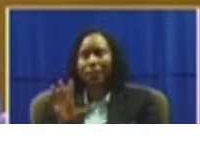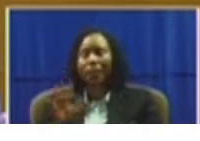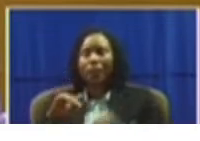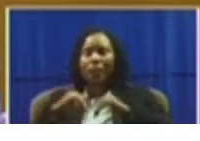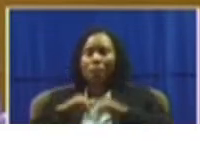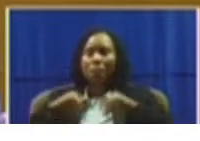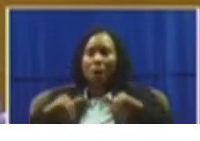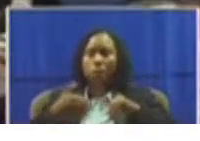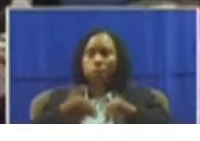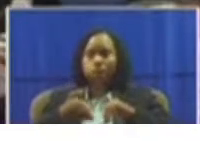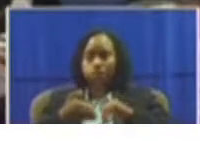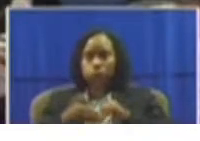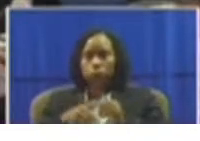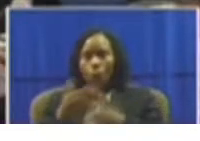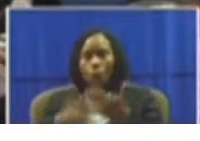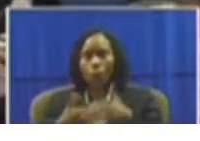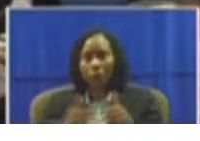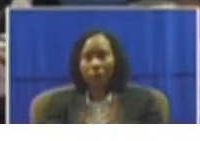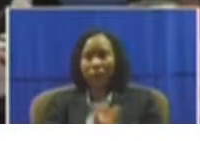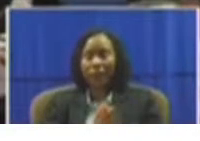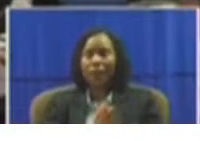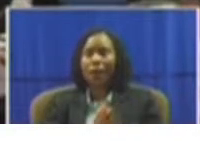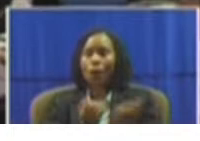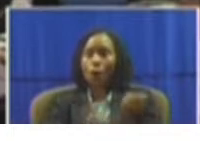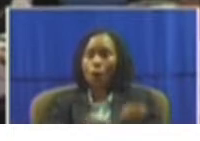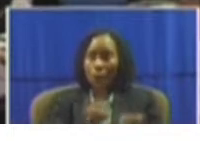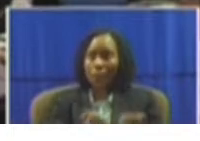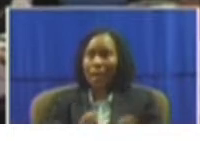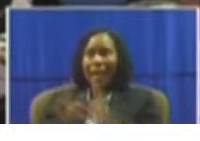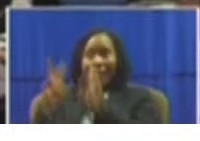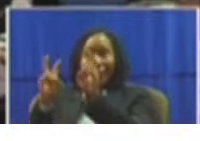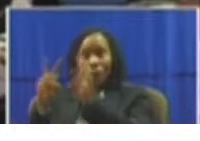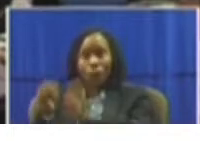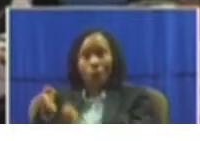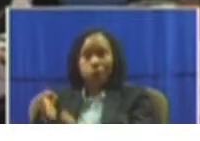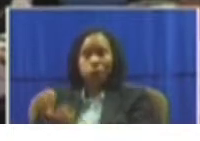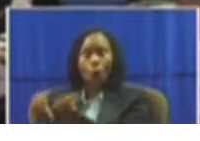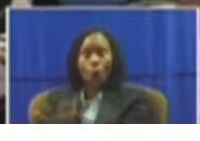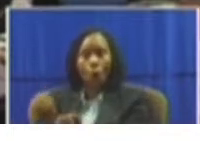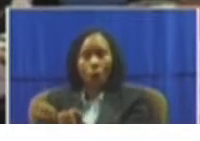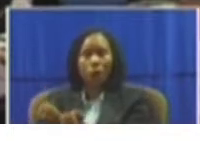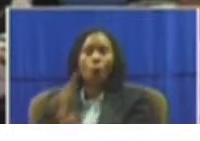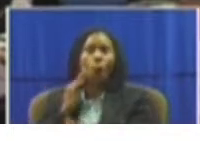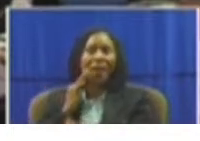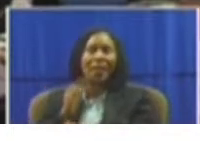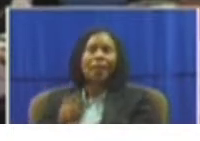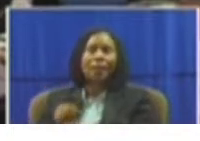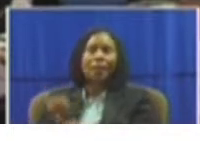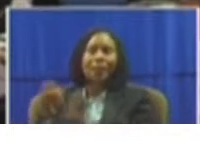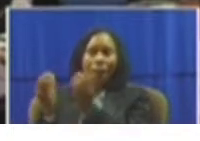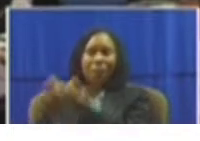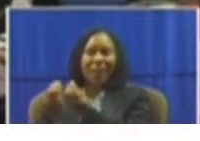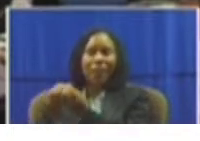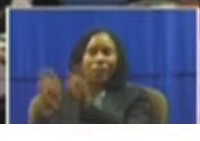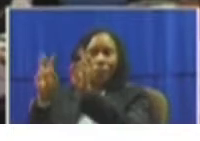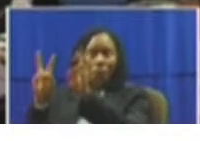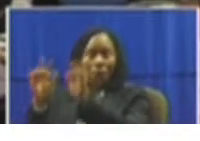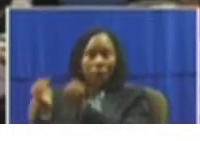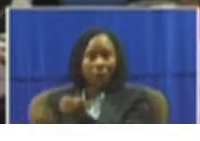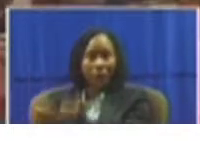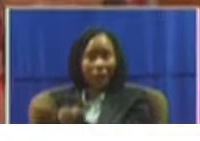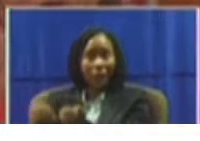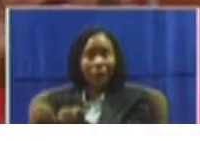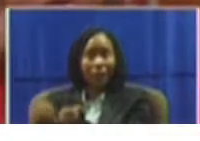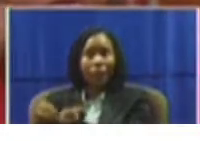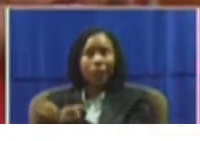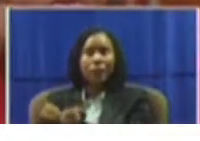between ongoing litigation and a matter before the court. When a matter is before the court, it becomes sub judice if we have to discuss it